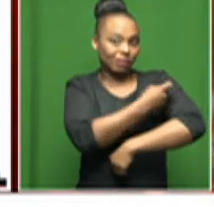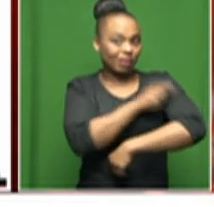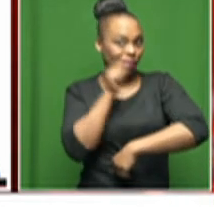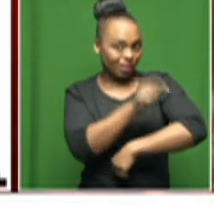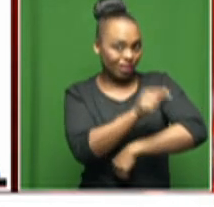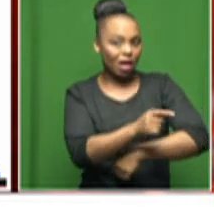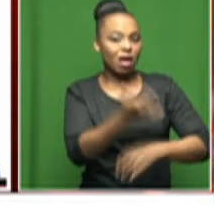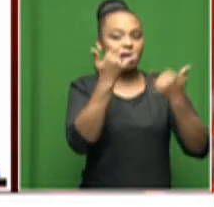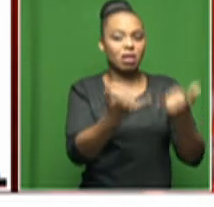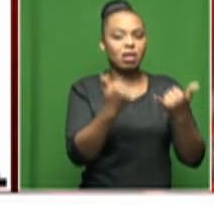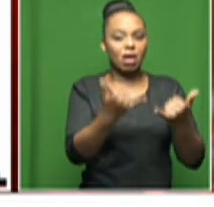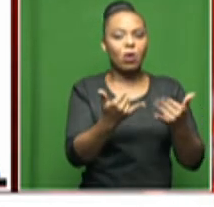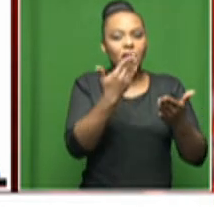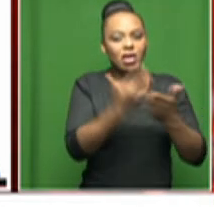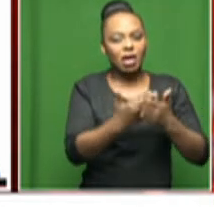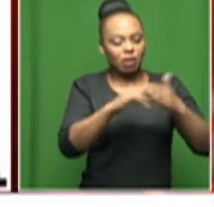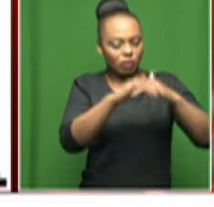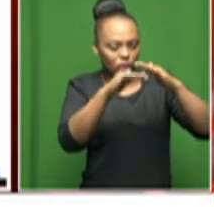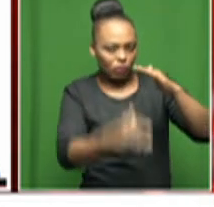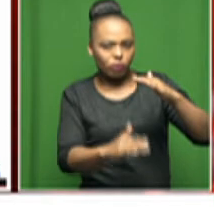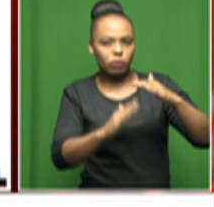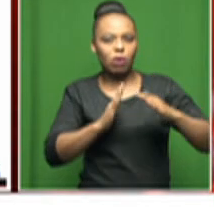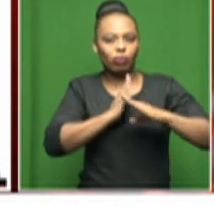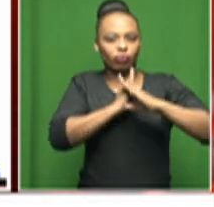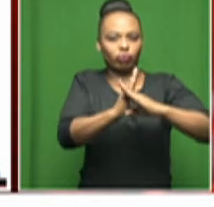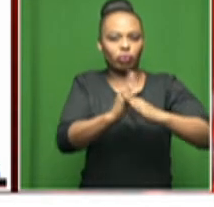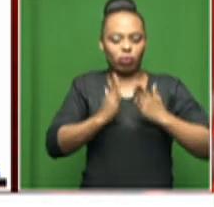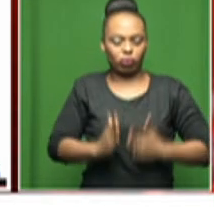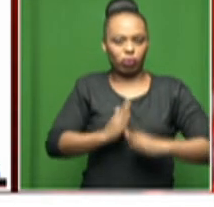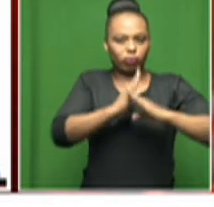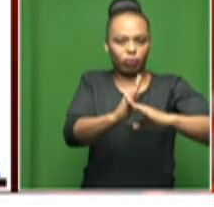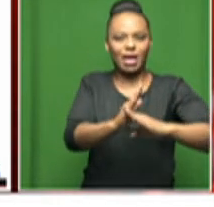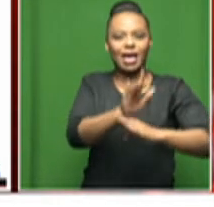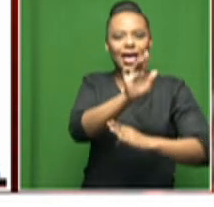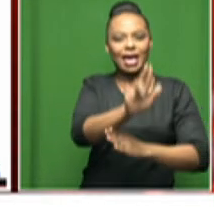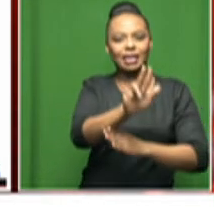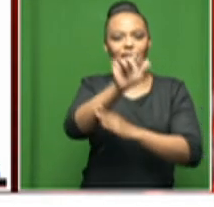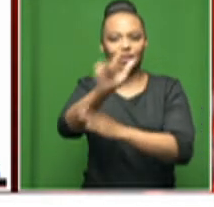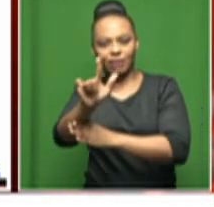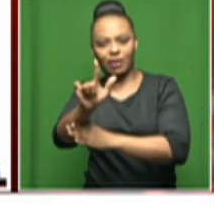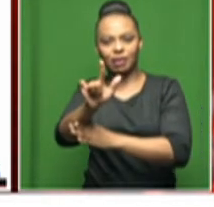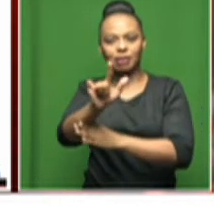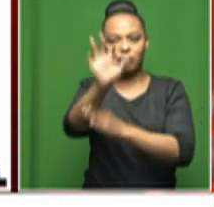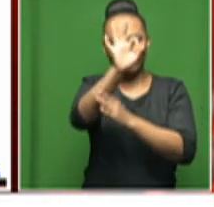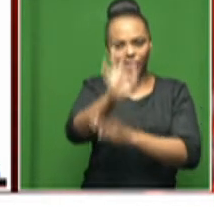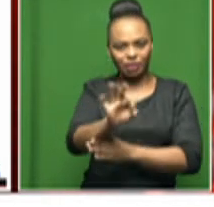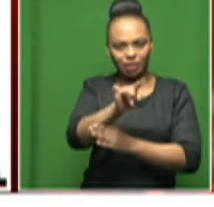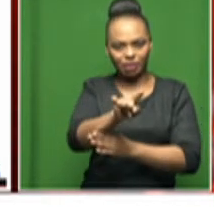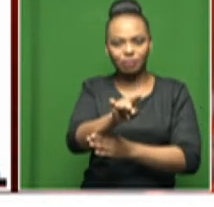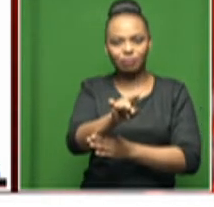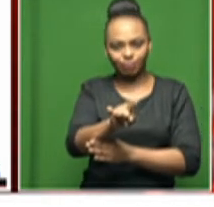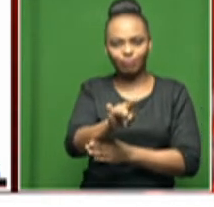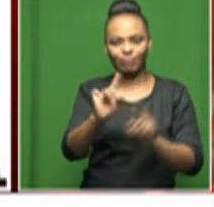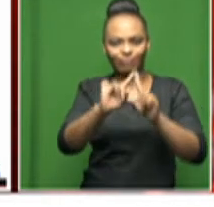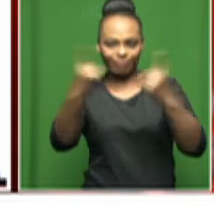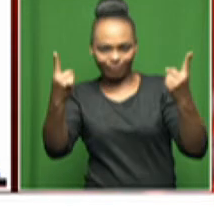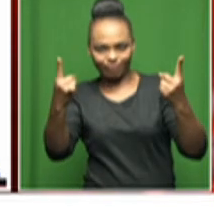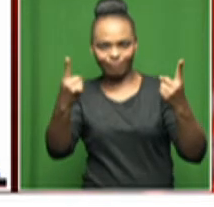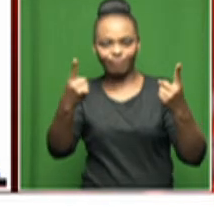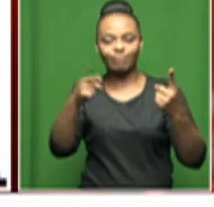to induce antibody responses to at least 87 different antigens of the spike protein.